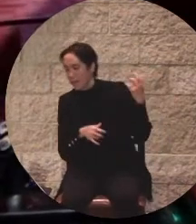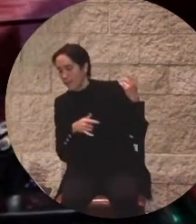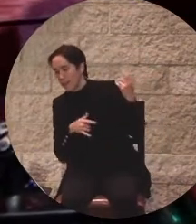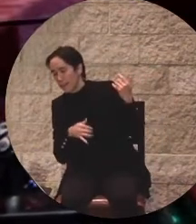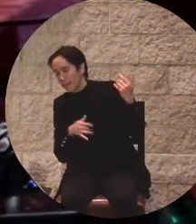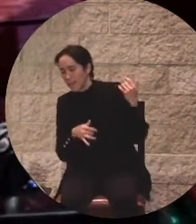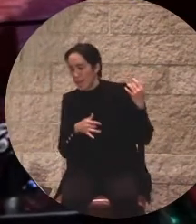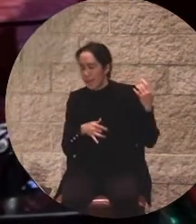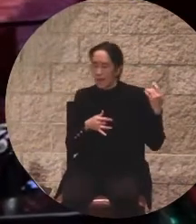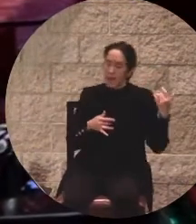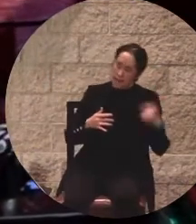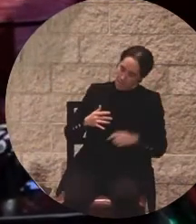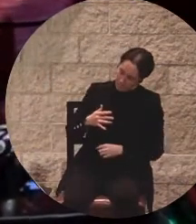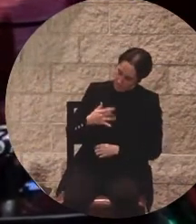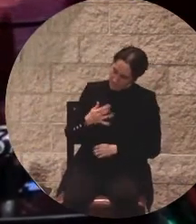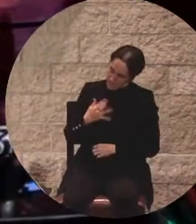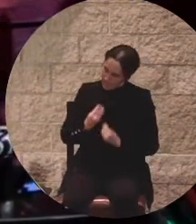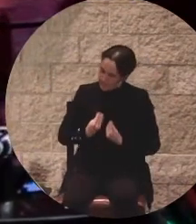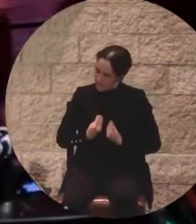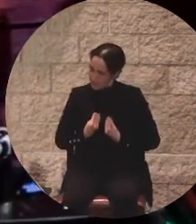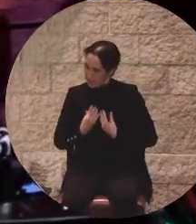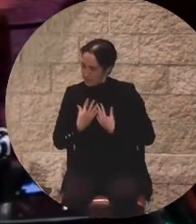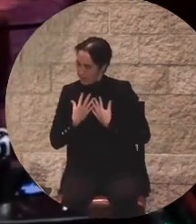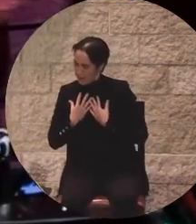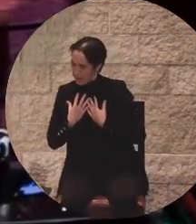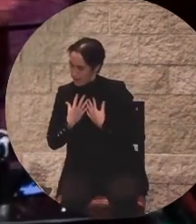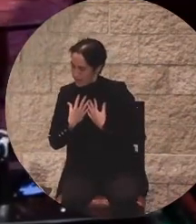And I would carry this feeling